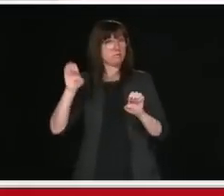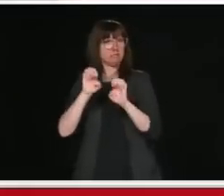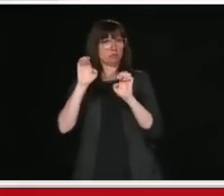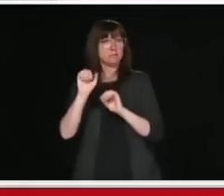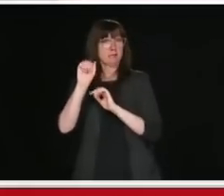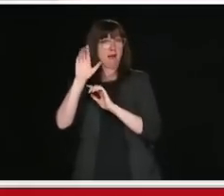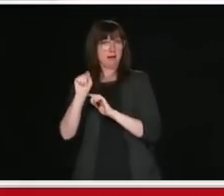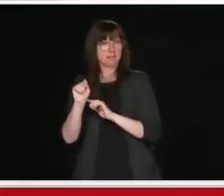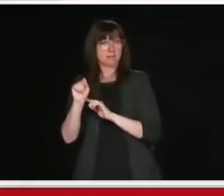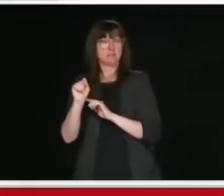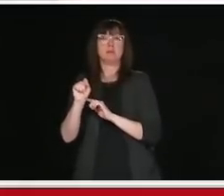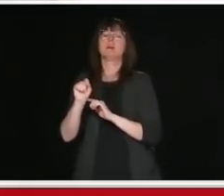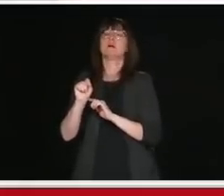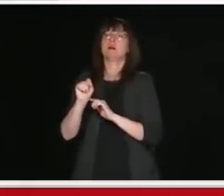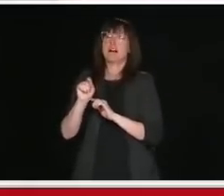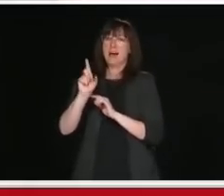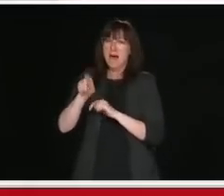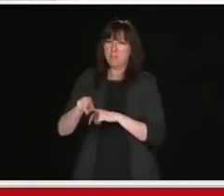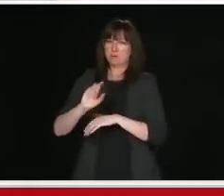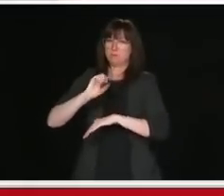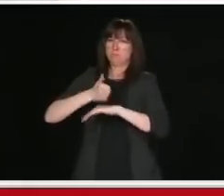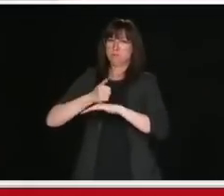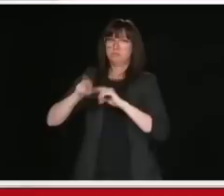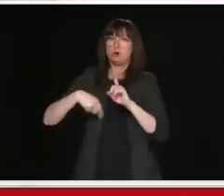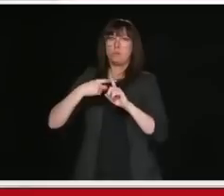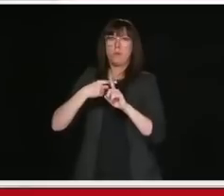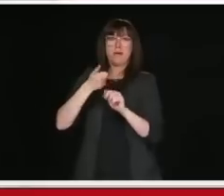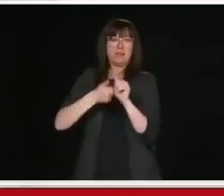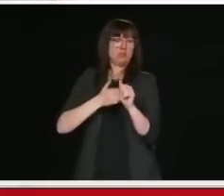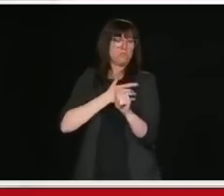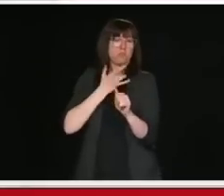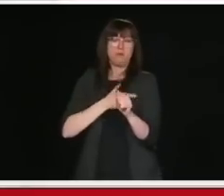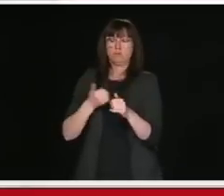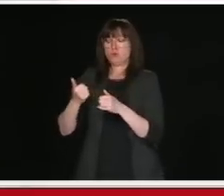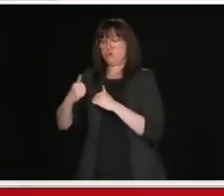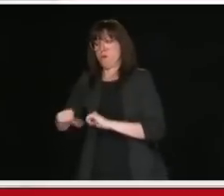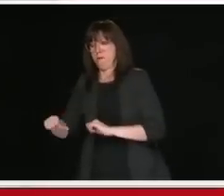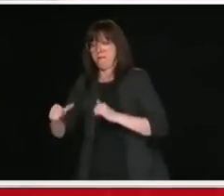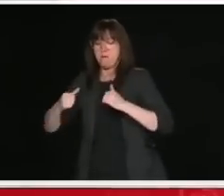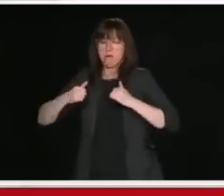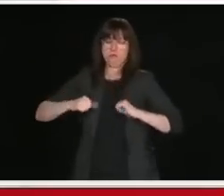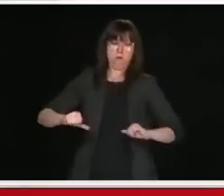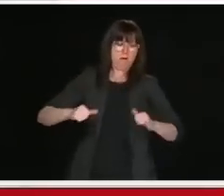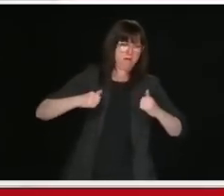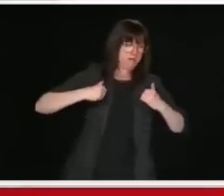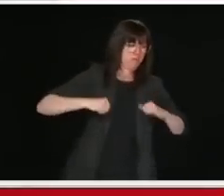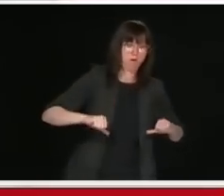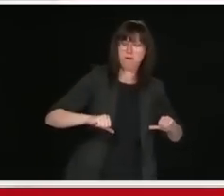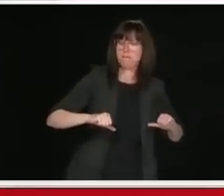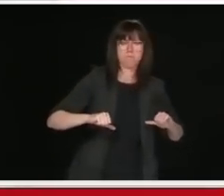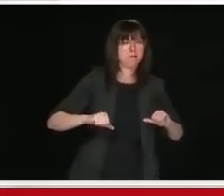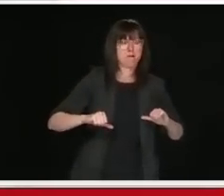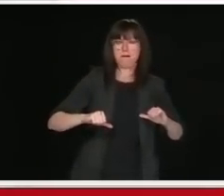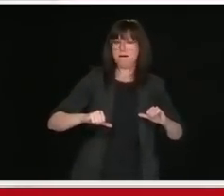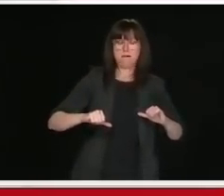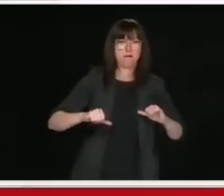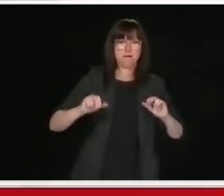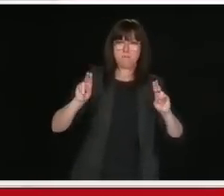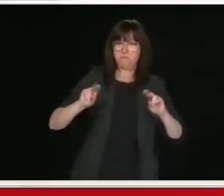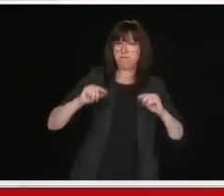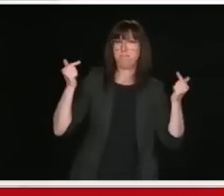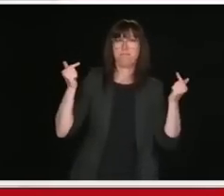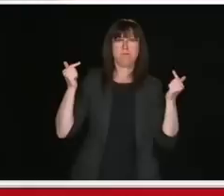once provinces have exhausted all their significant powers under the Emergencies Act, and we're not quite yet at that